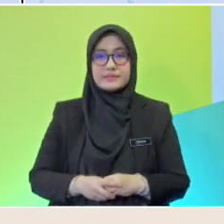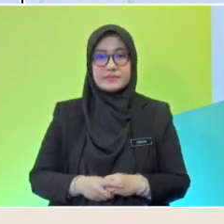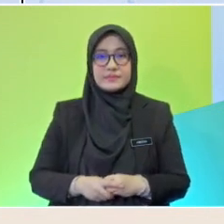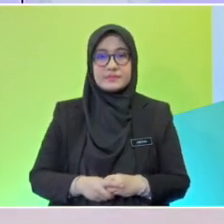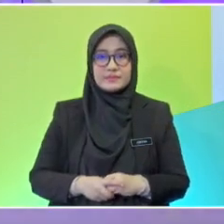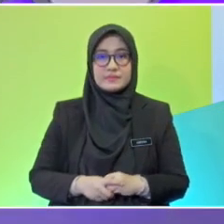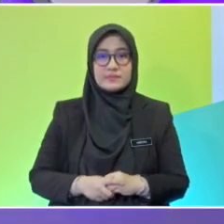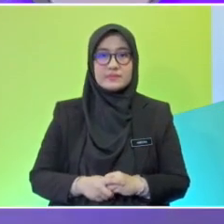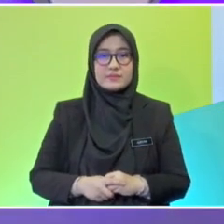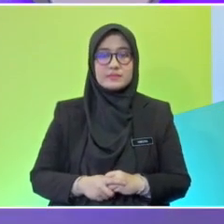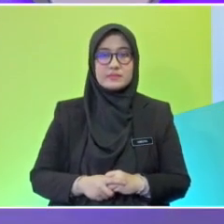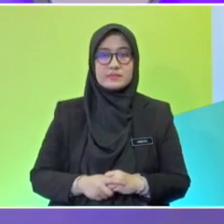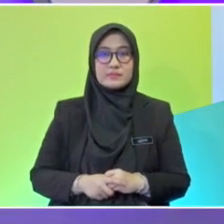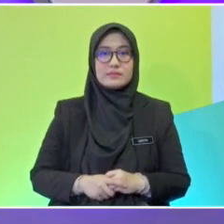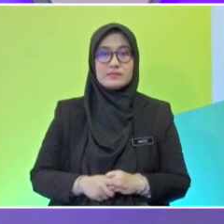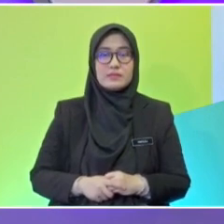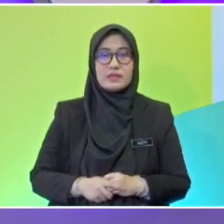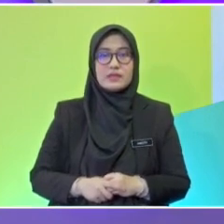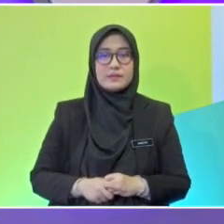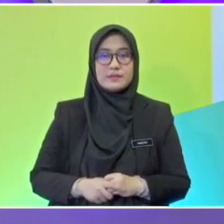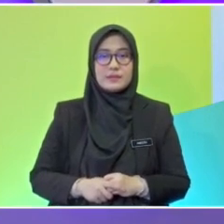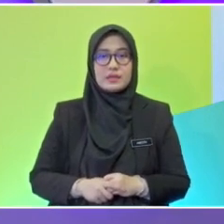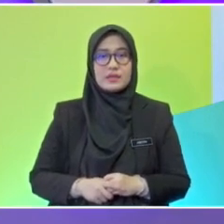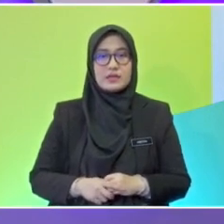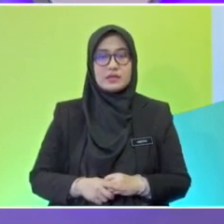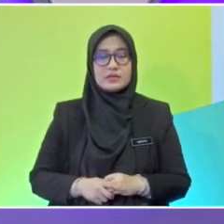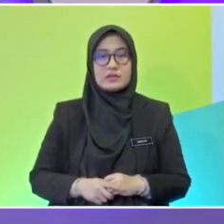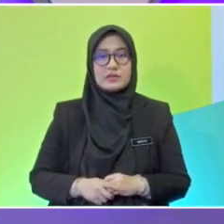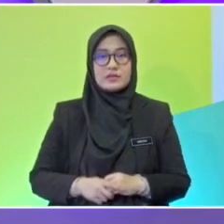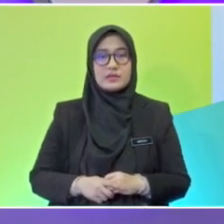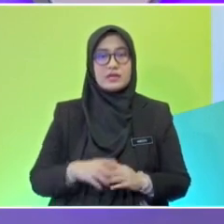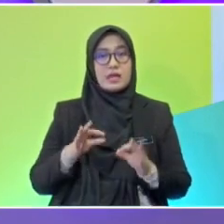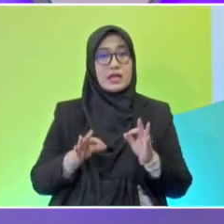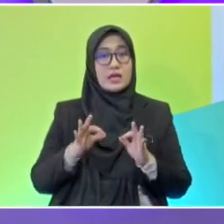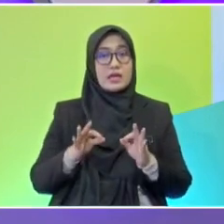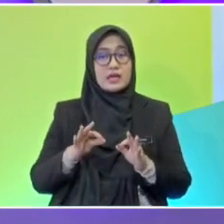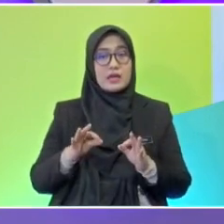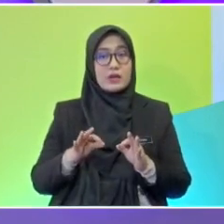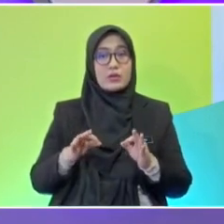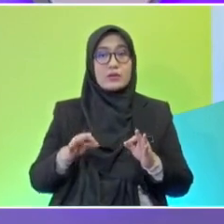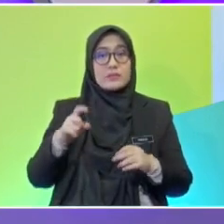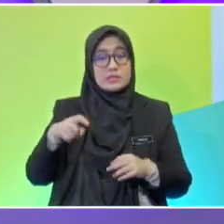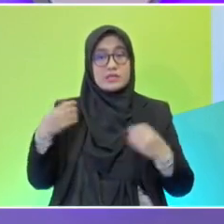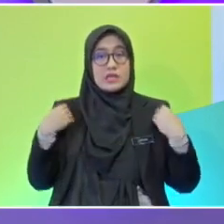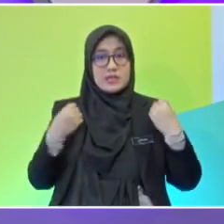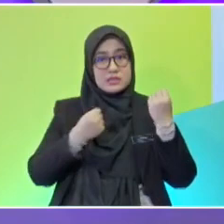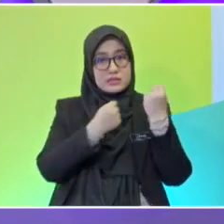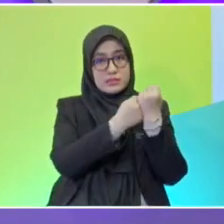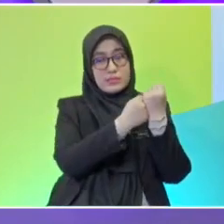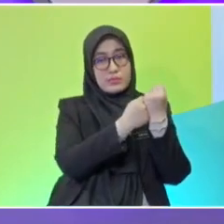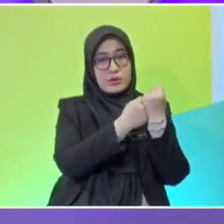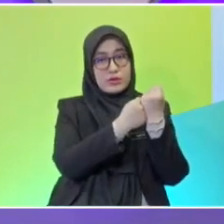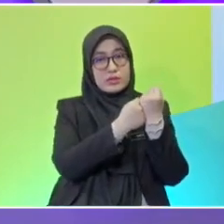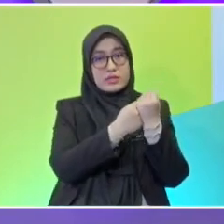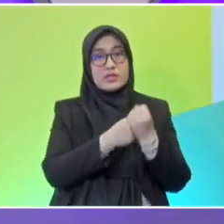although there is still some form of support, so I could award them a TP6 if there's a condition here.